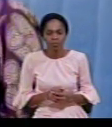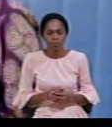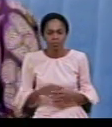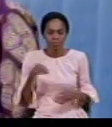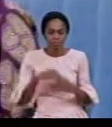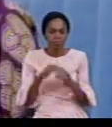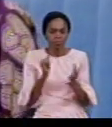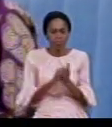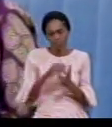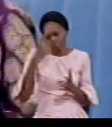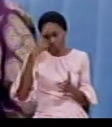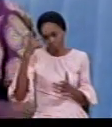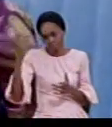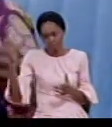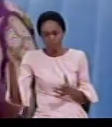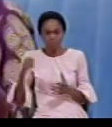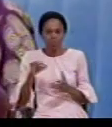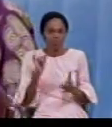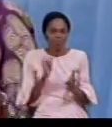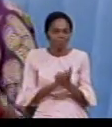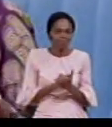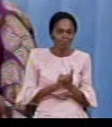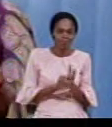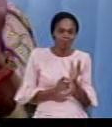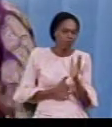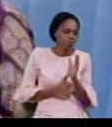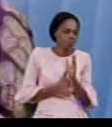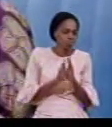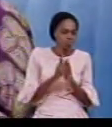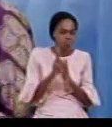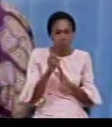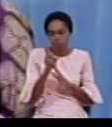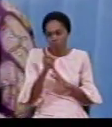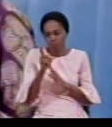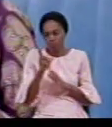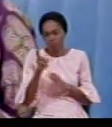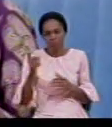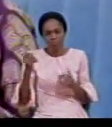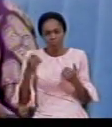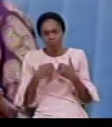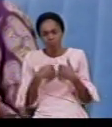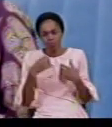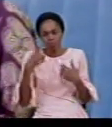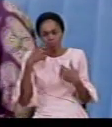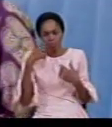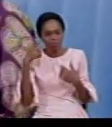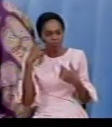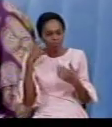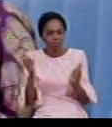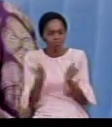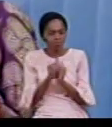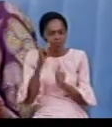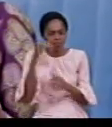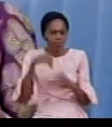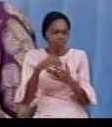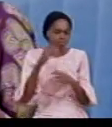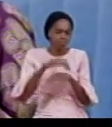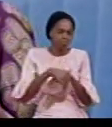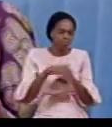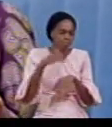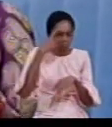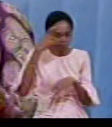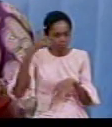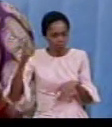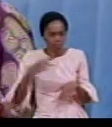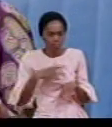and as that dream happened, that night, as I woke up,